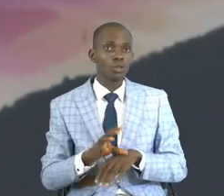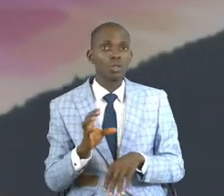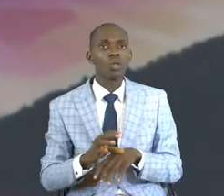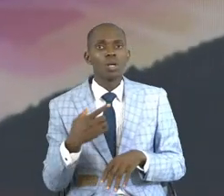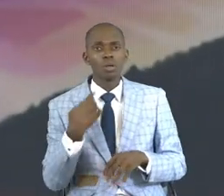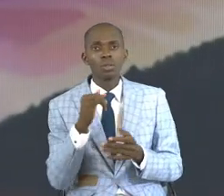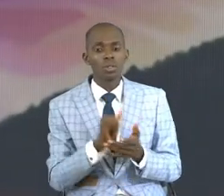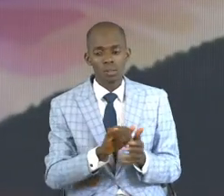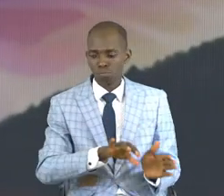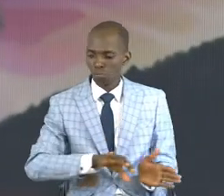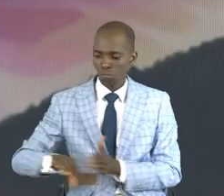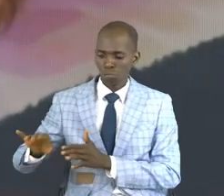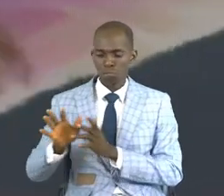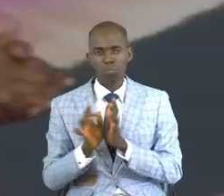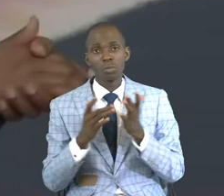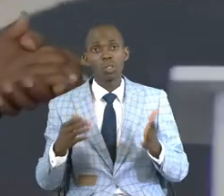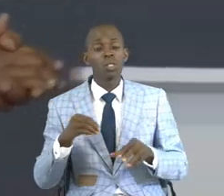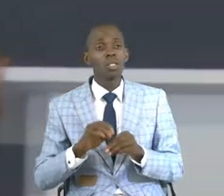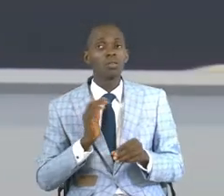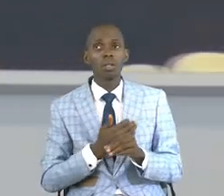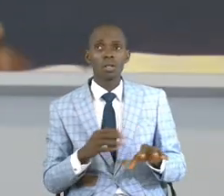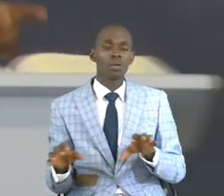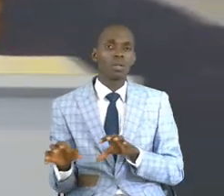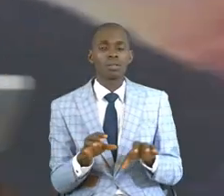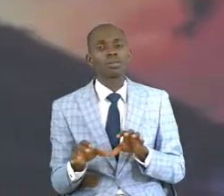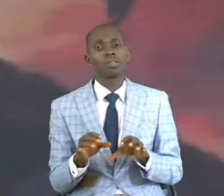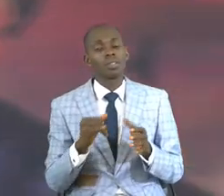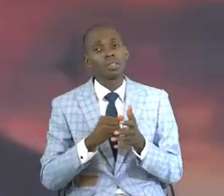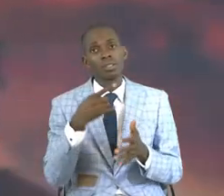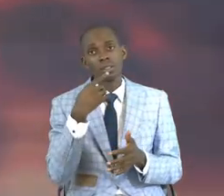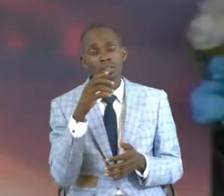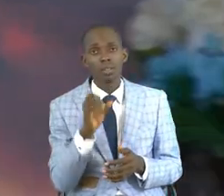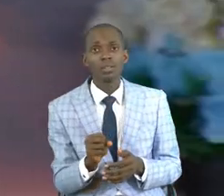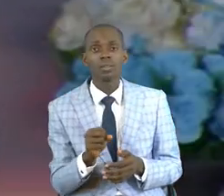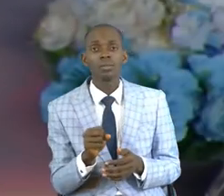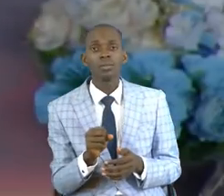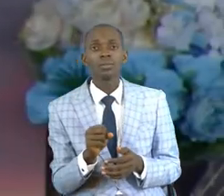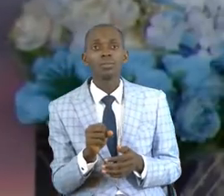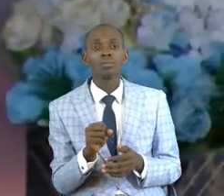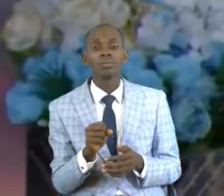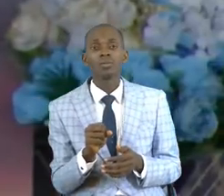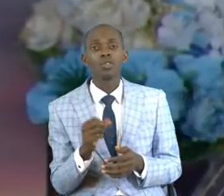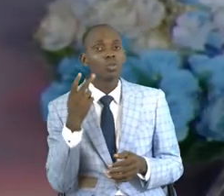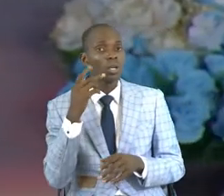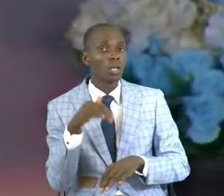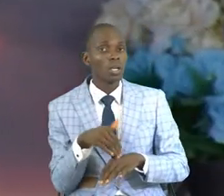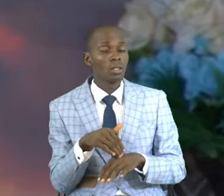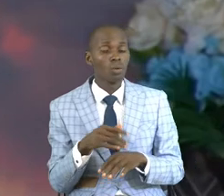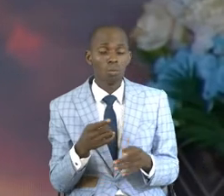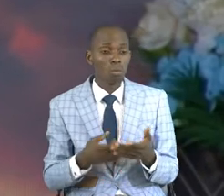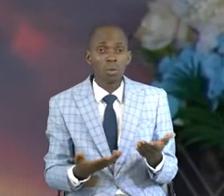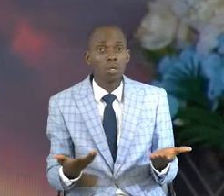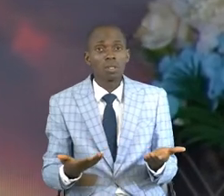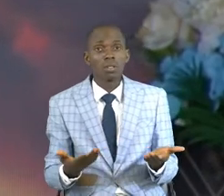aside in all our actions. It says, look at that, watch. Know ye not that